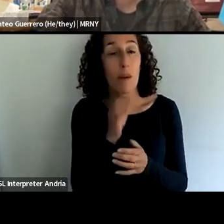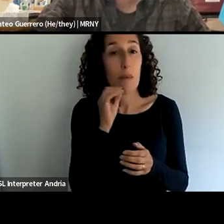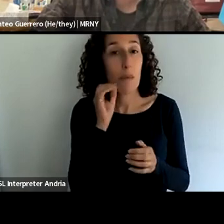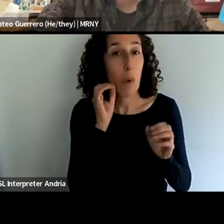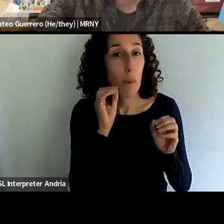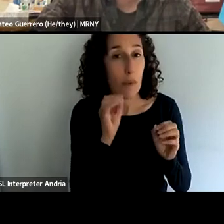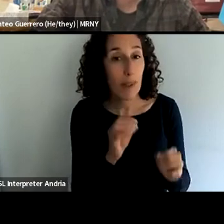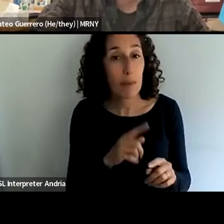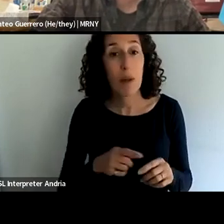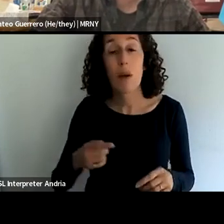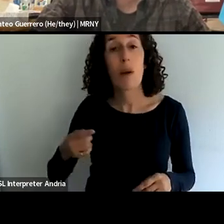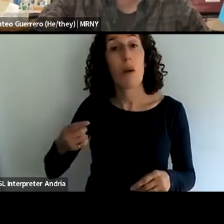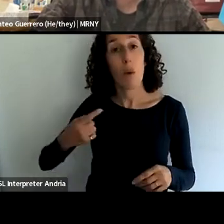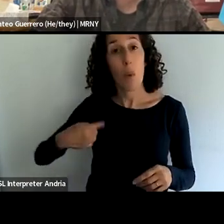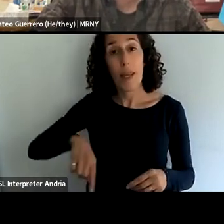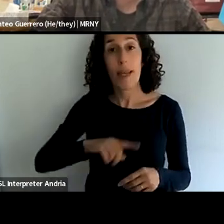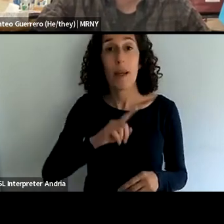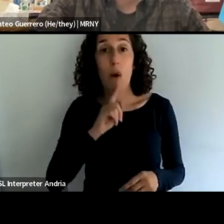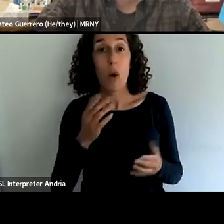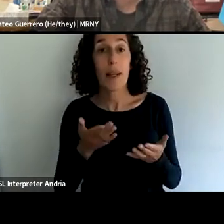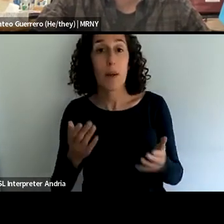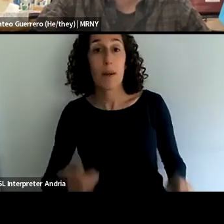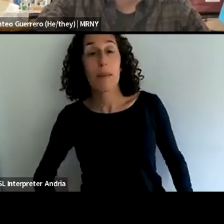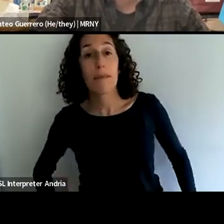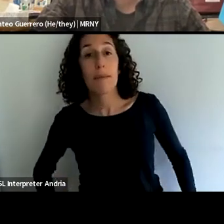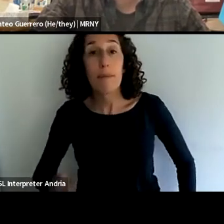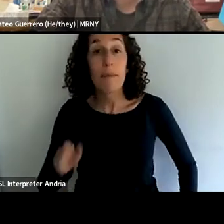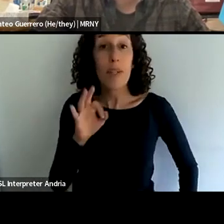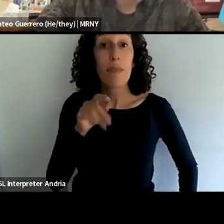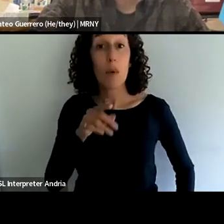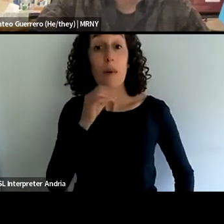out here. All right. So all the homeless kids out there,